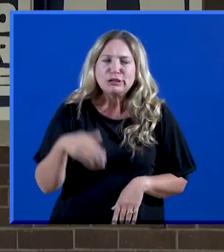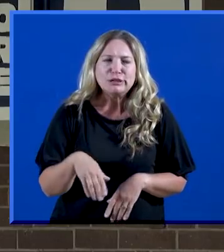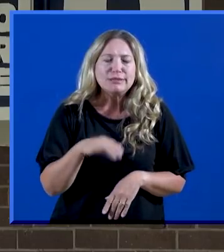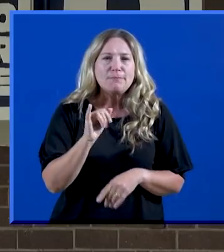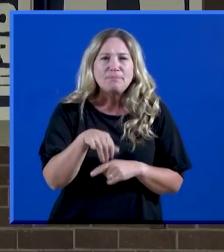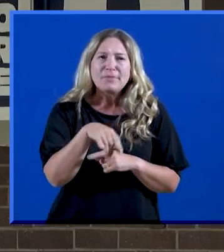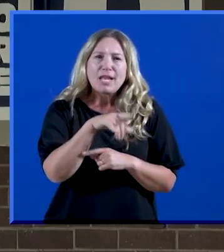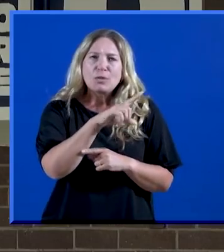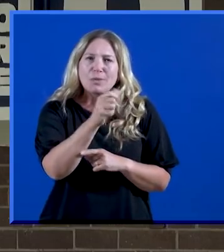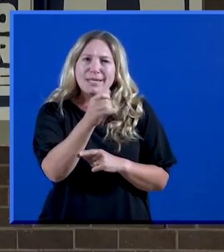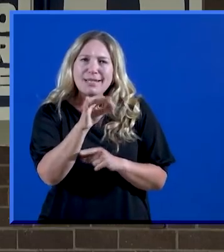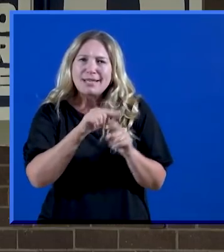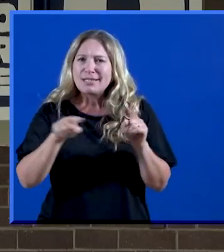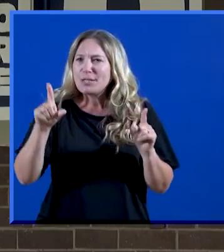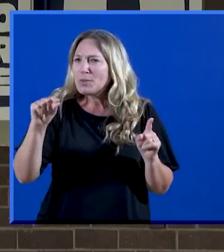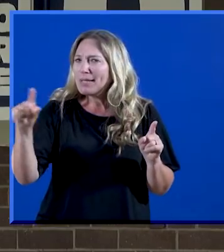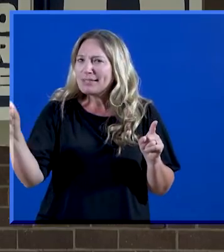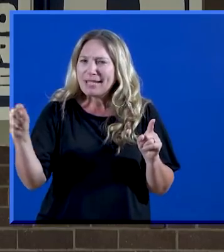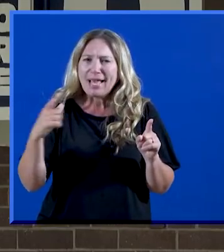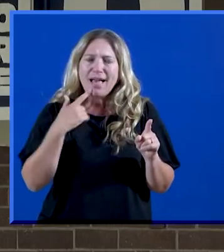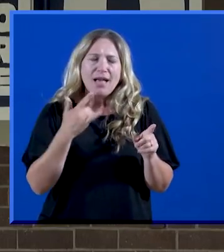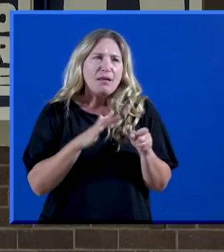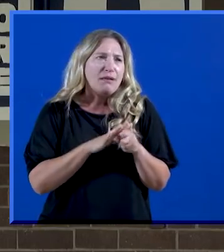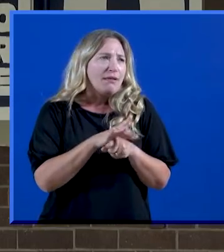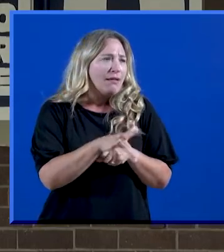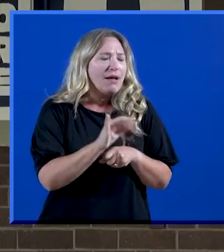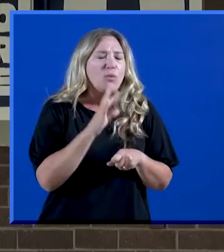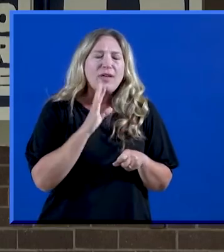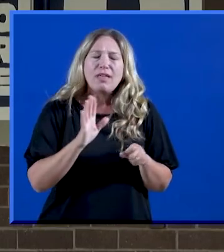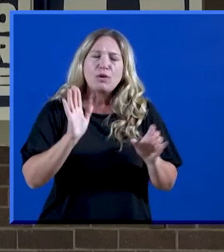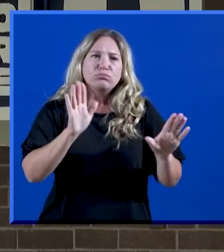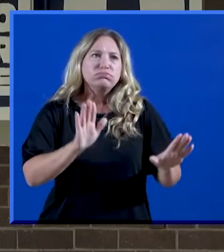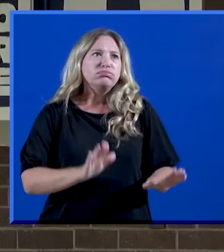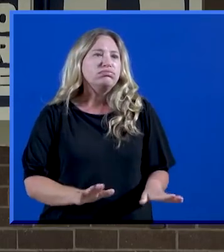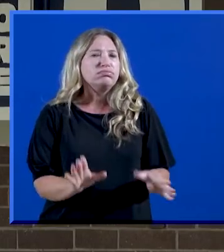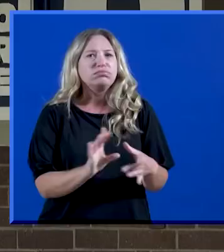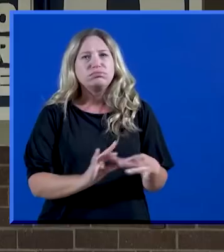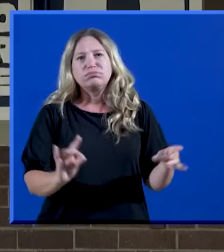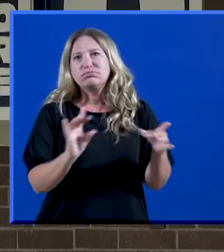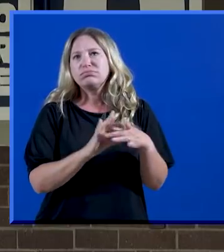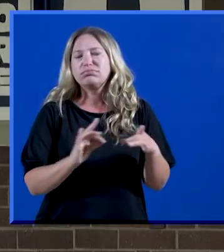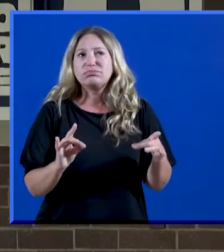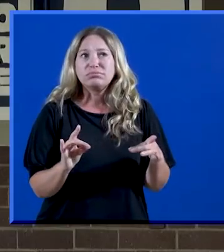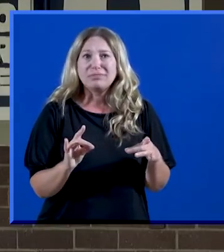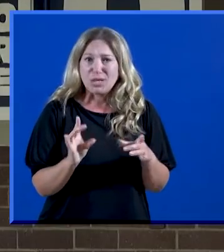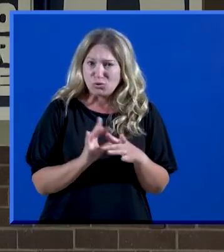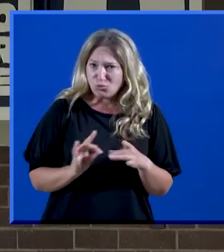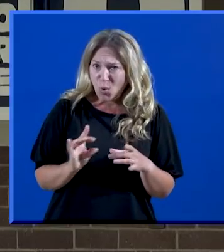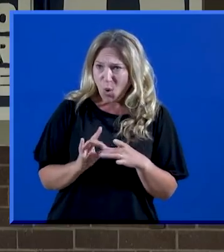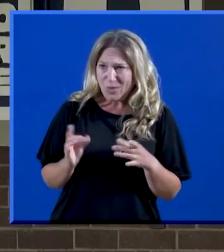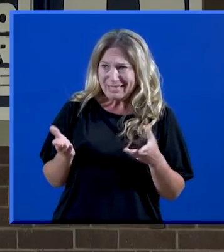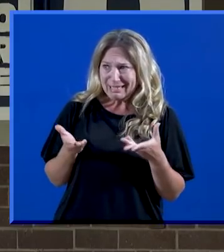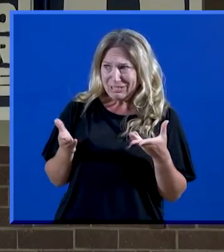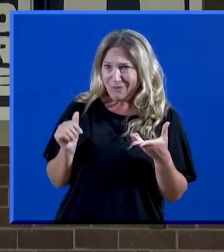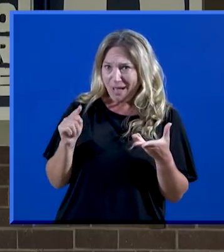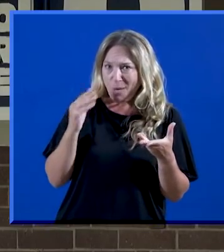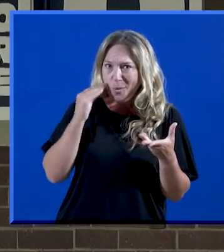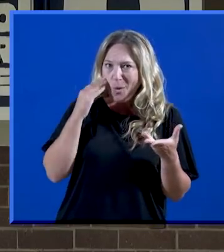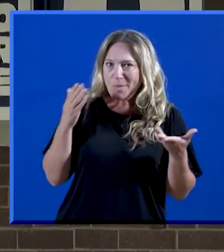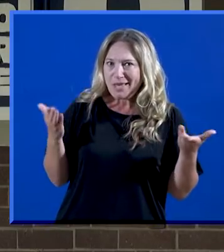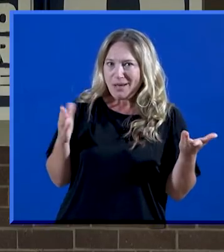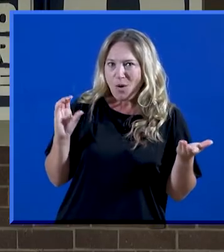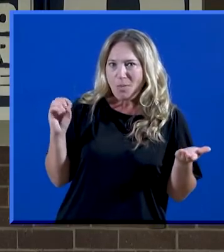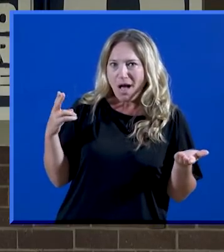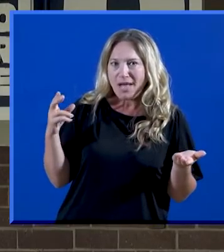2019-2020 school year has been littered with incredible stories. Stories right here at home, here at Oakmont High